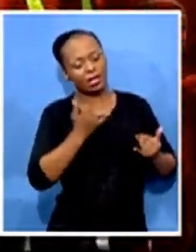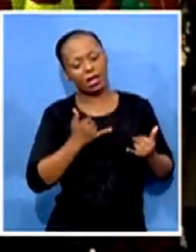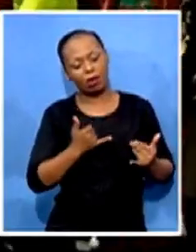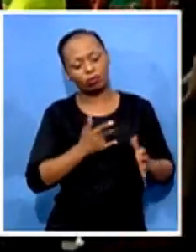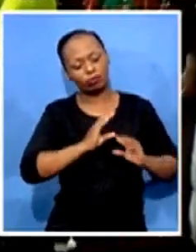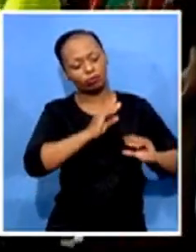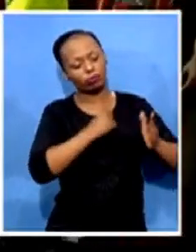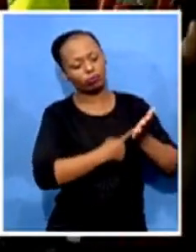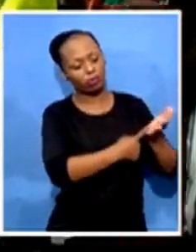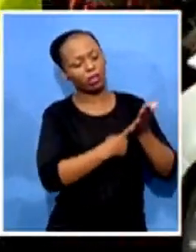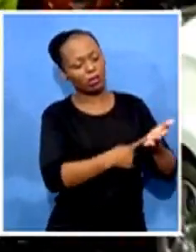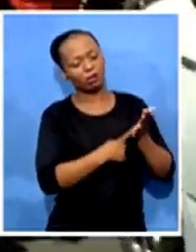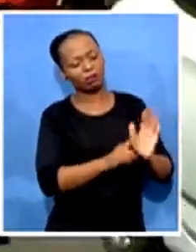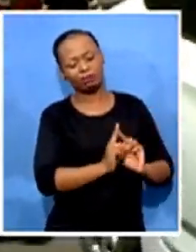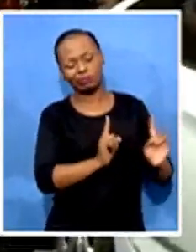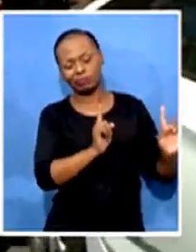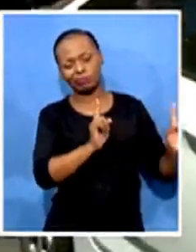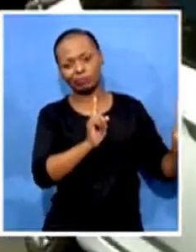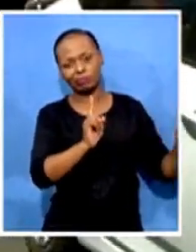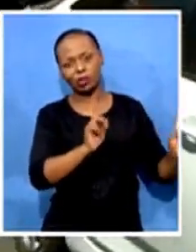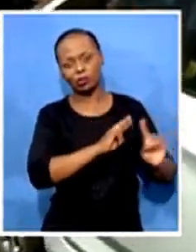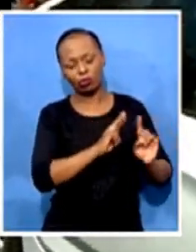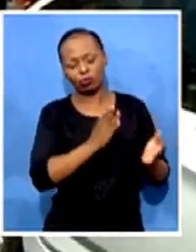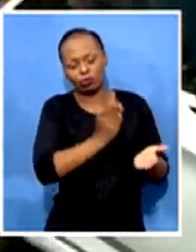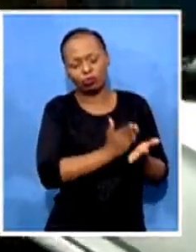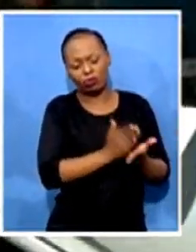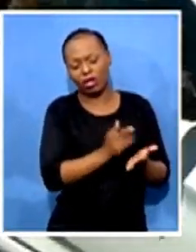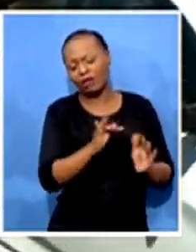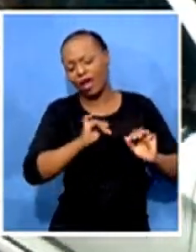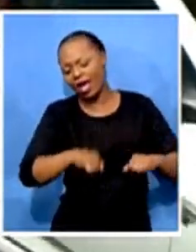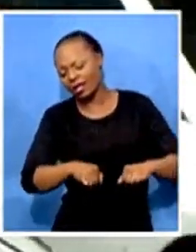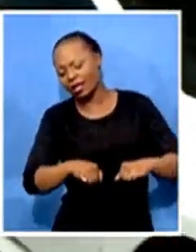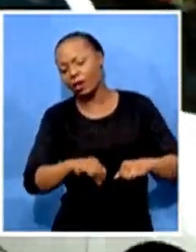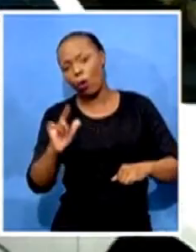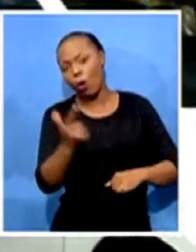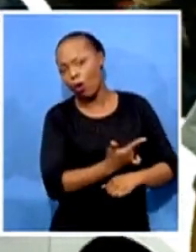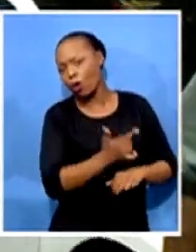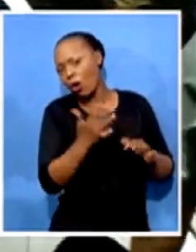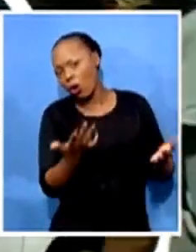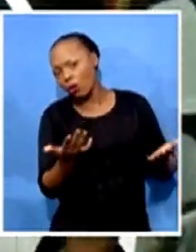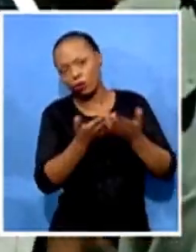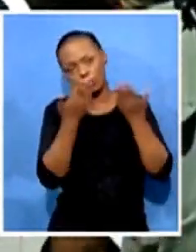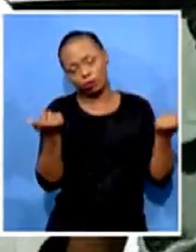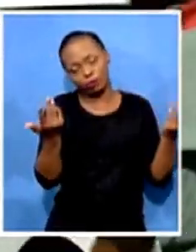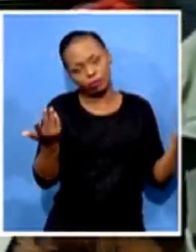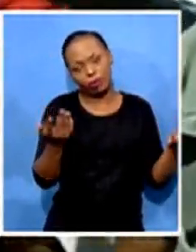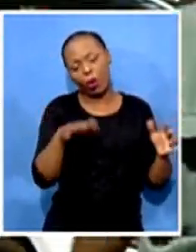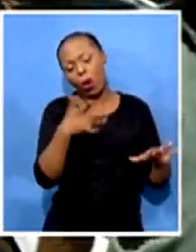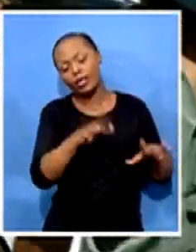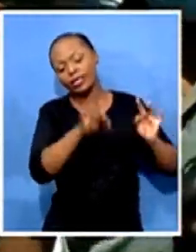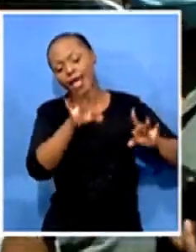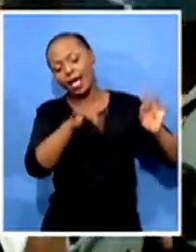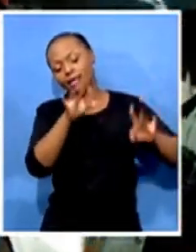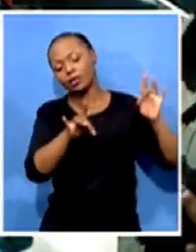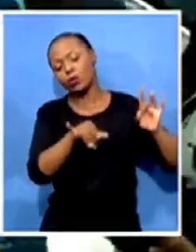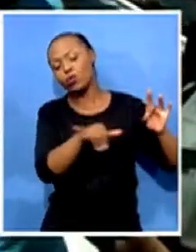an agreement now has been reached with all these members on which 100 will be selected, if indeed to be escorted by